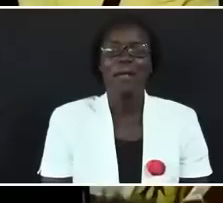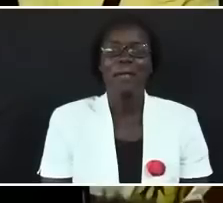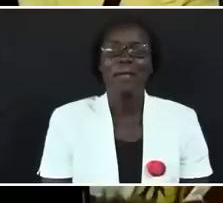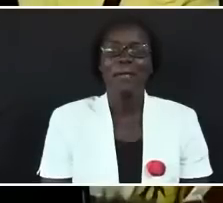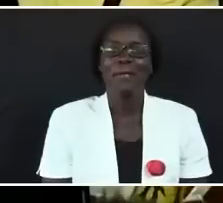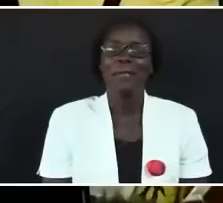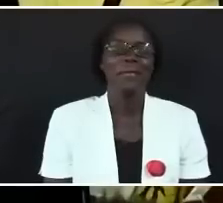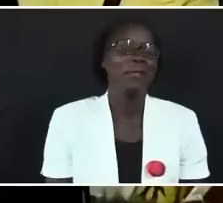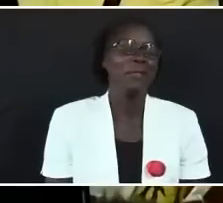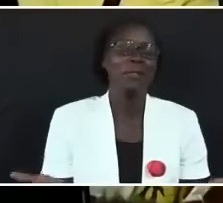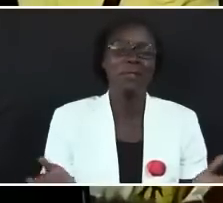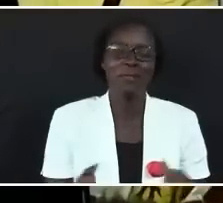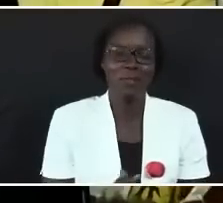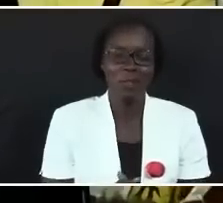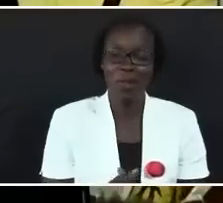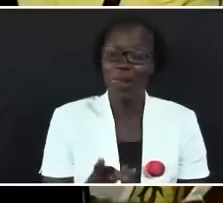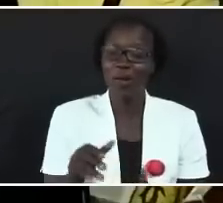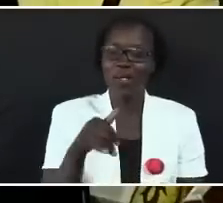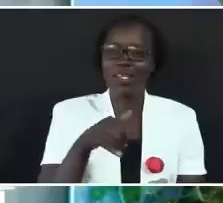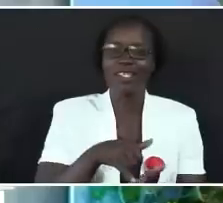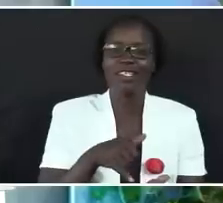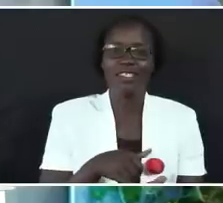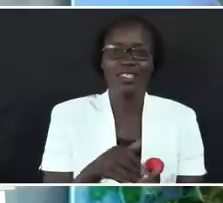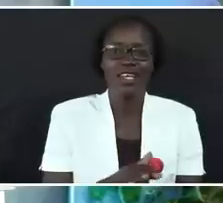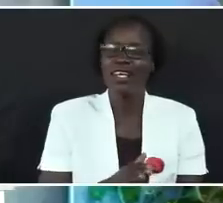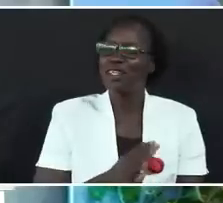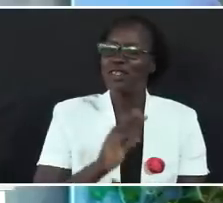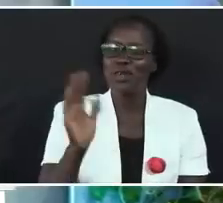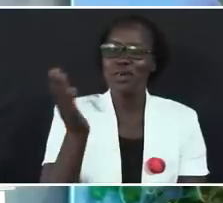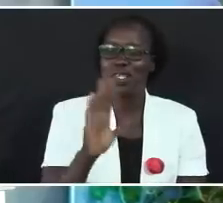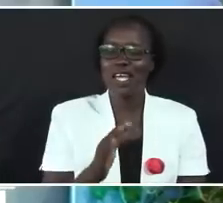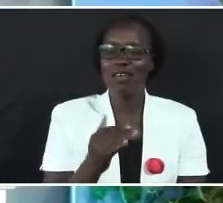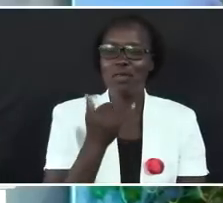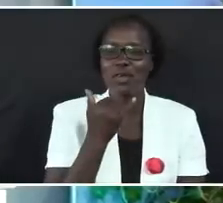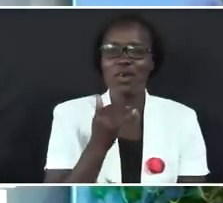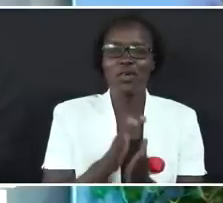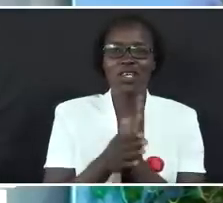Say, walk in it. You can never go wrong with God.